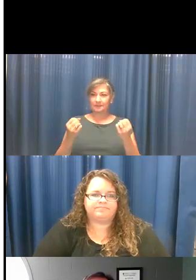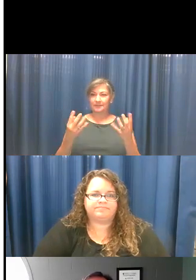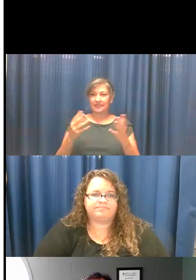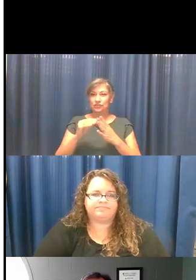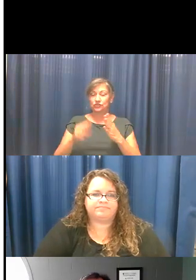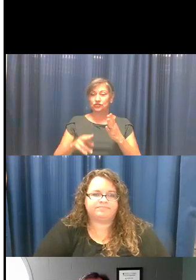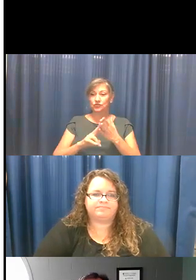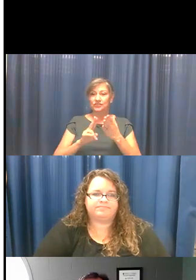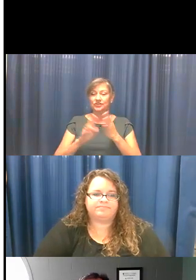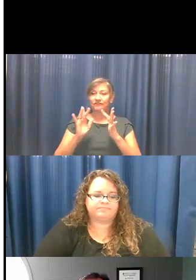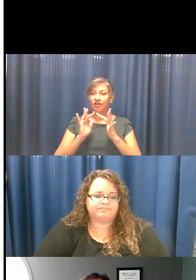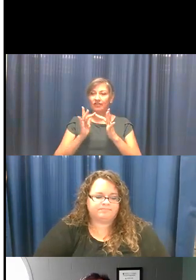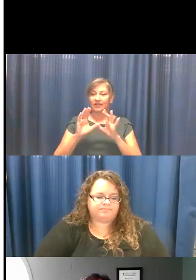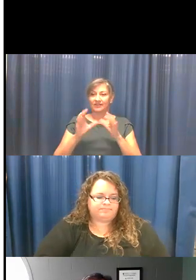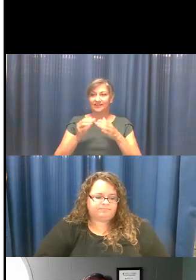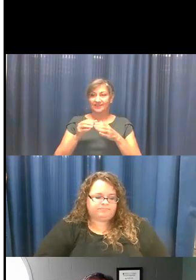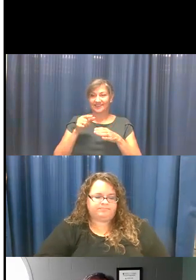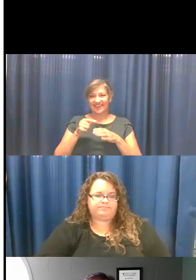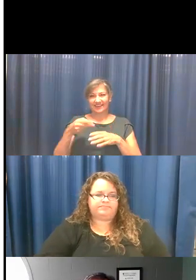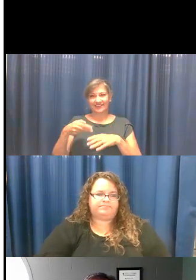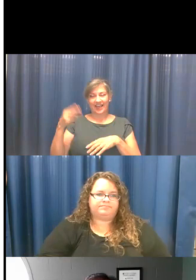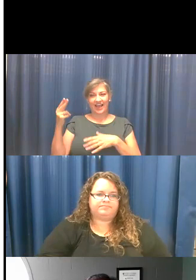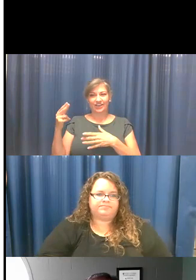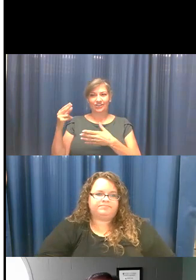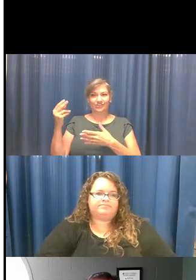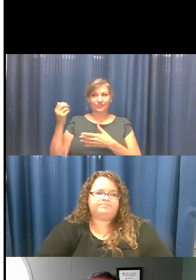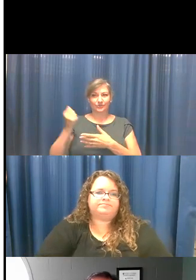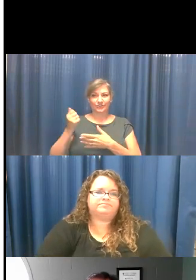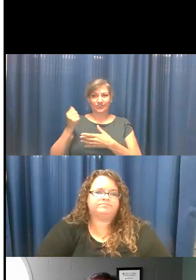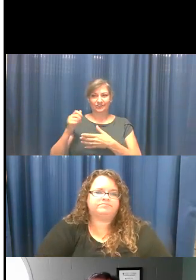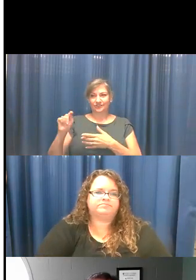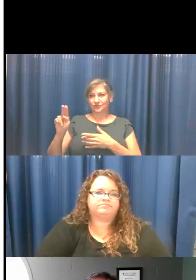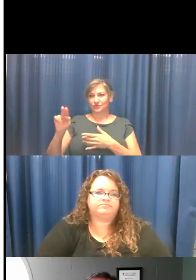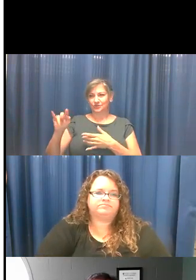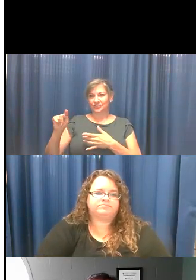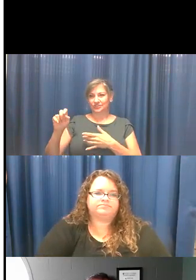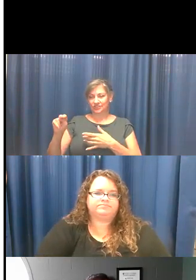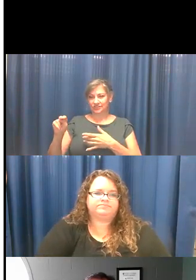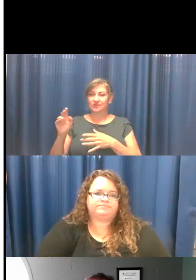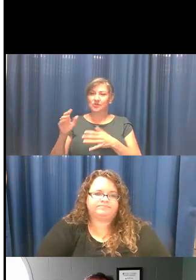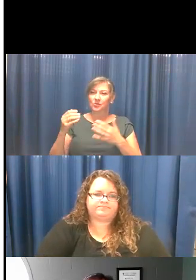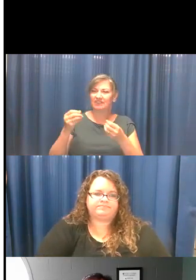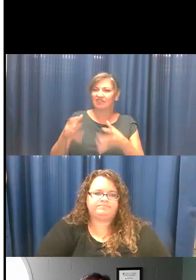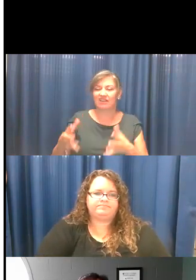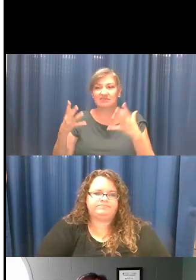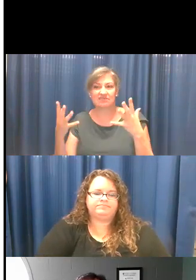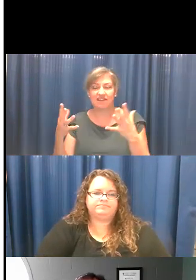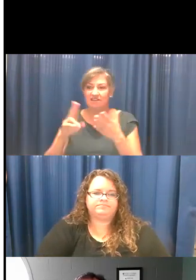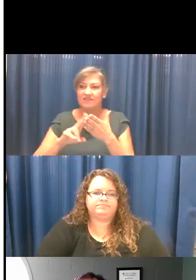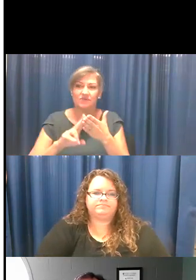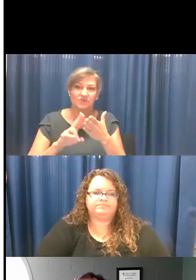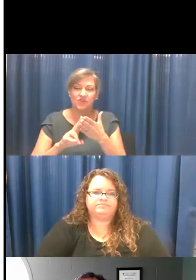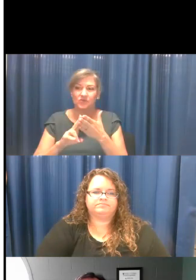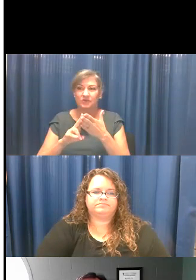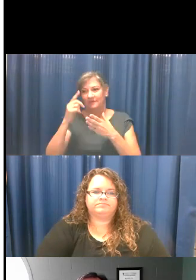classes, which have a higher tuition point. And so although we lost a lot of enrollment, to lose